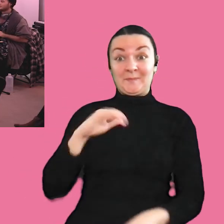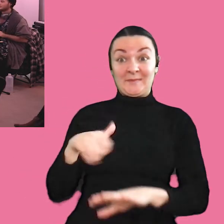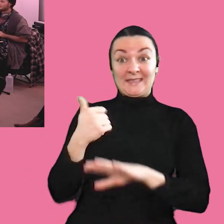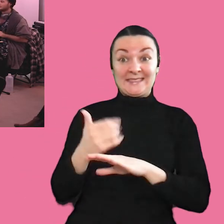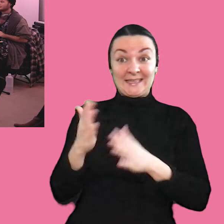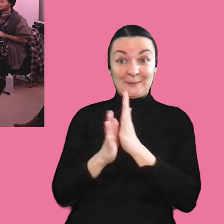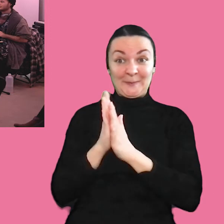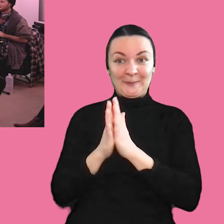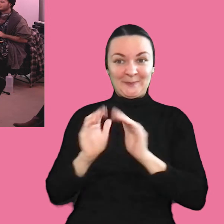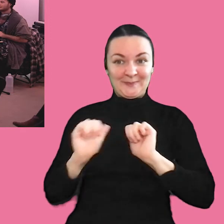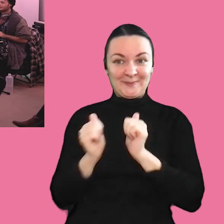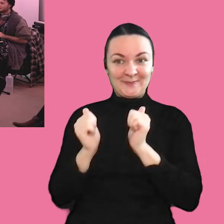I'm going to set up.